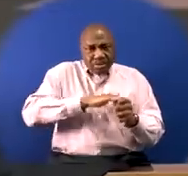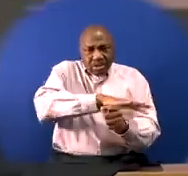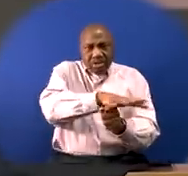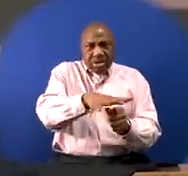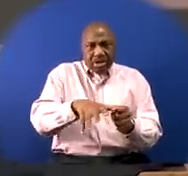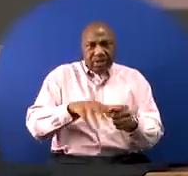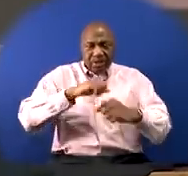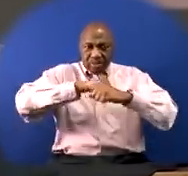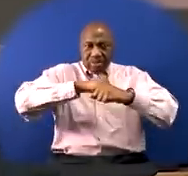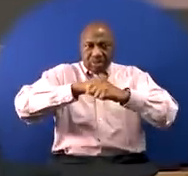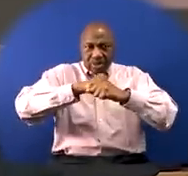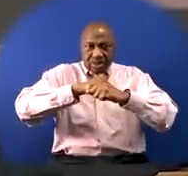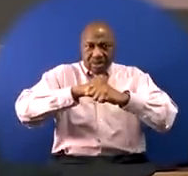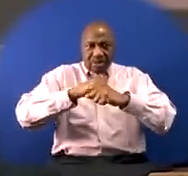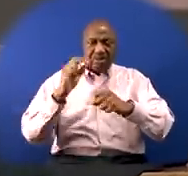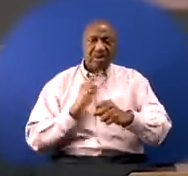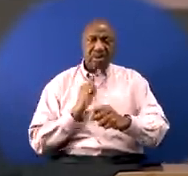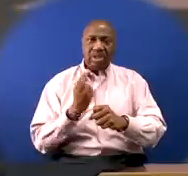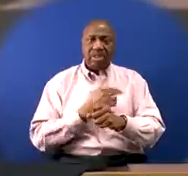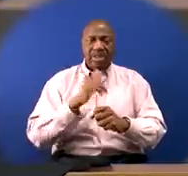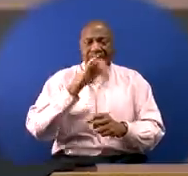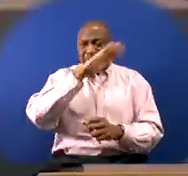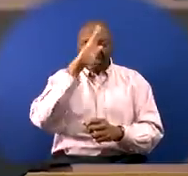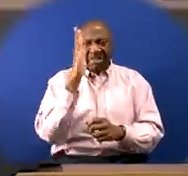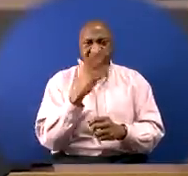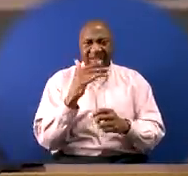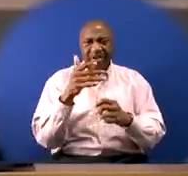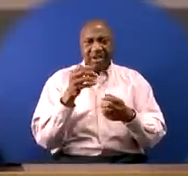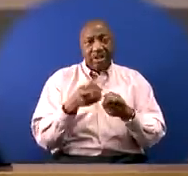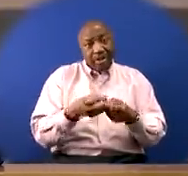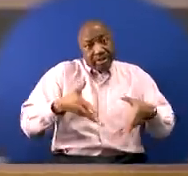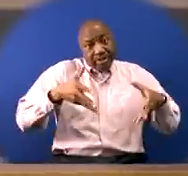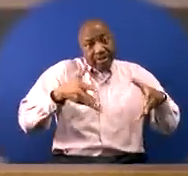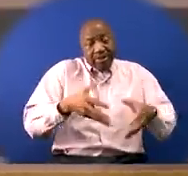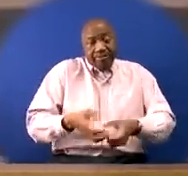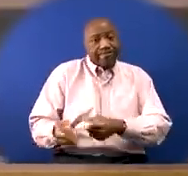us, will never lose its power.